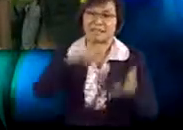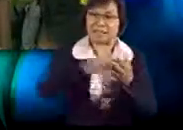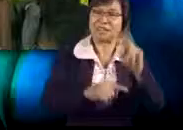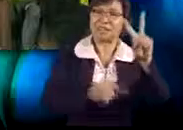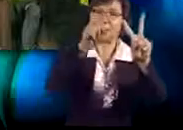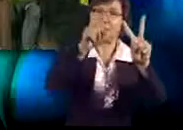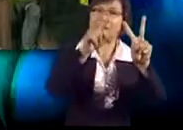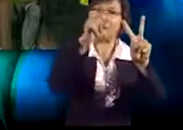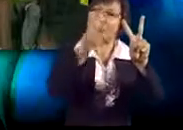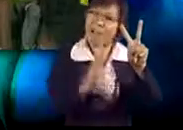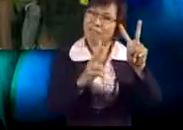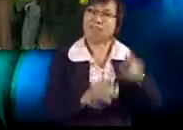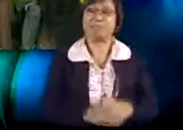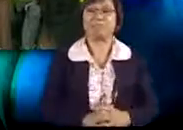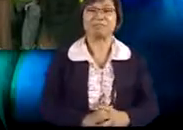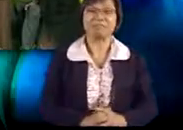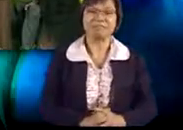This is 2 and a half.